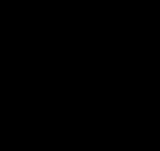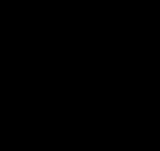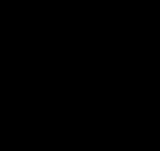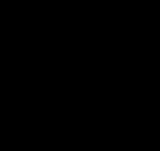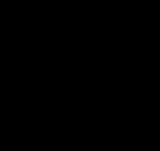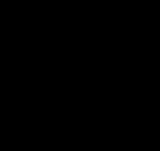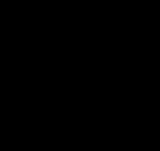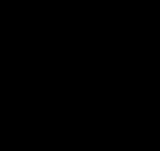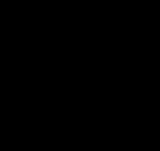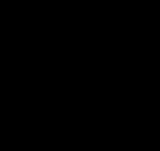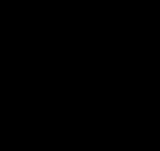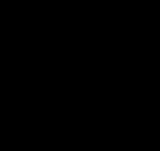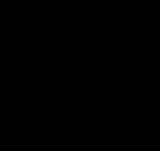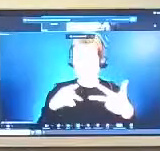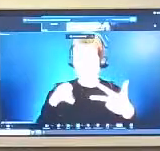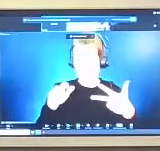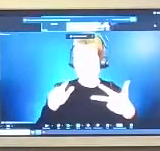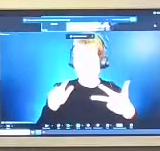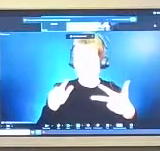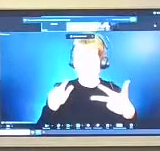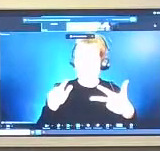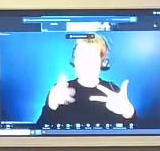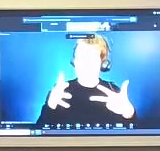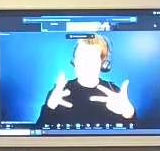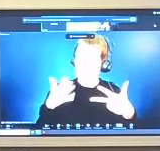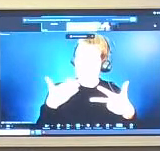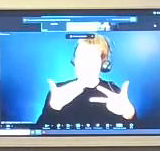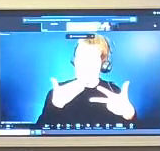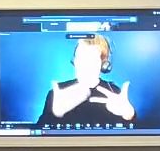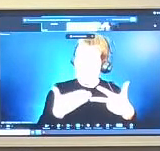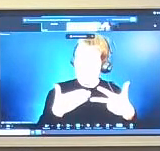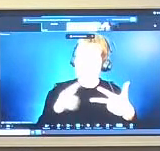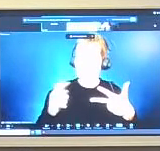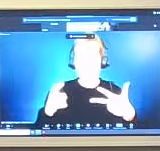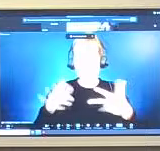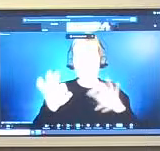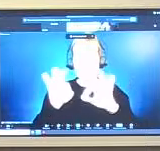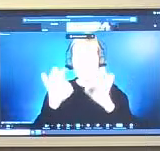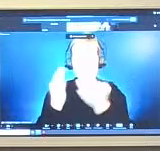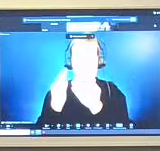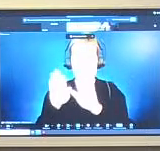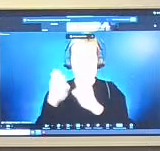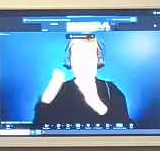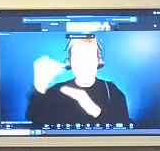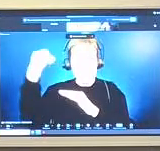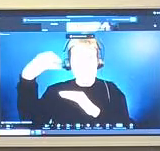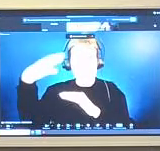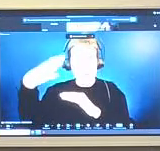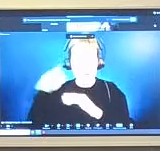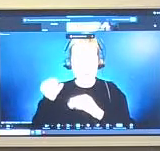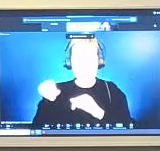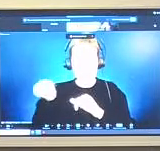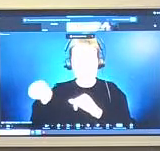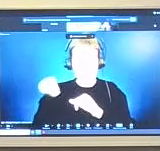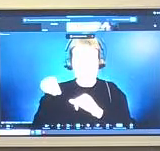It just I'd like to see a button on the family door and on the doors to the